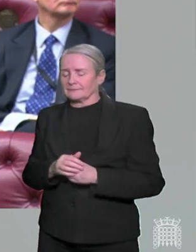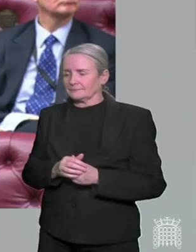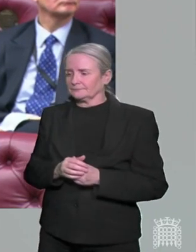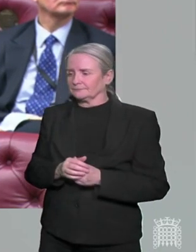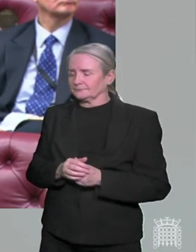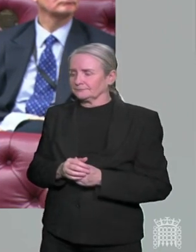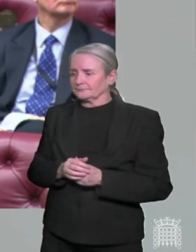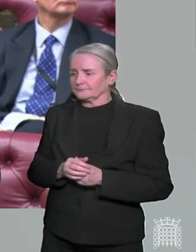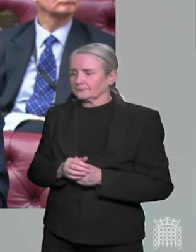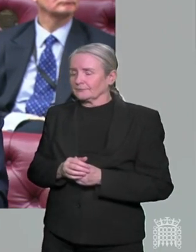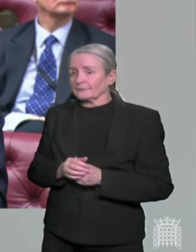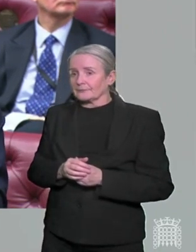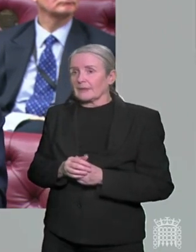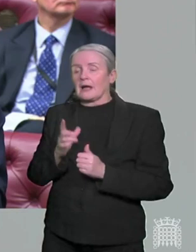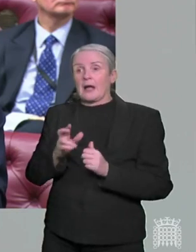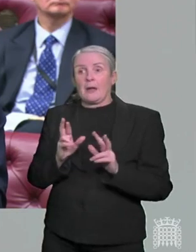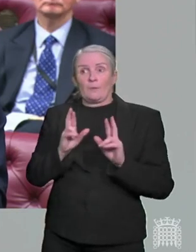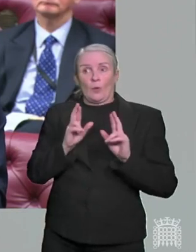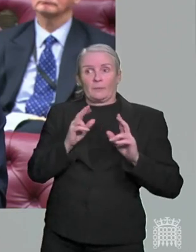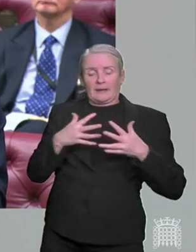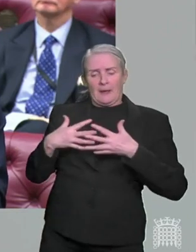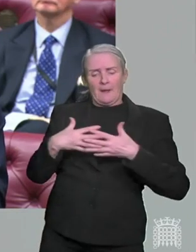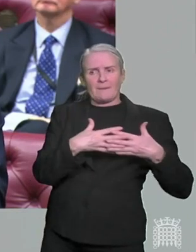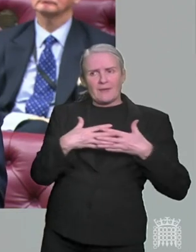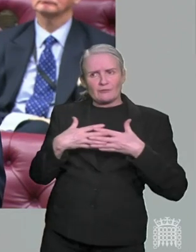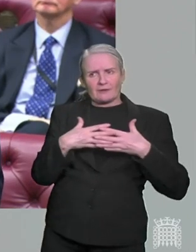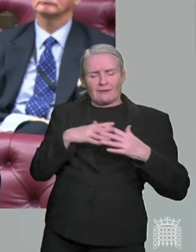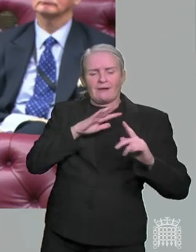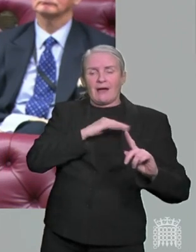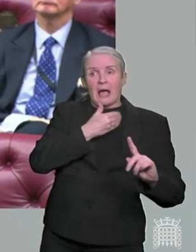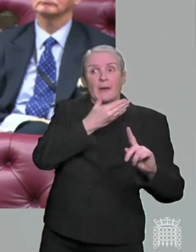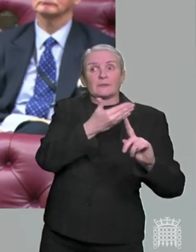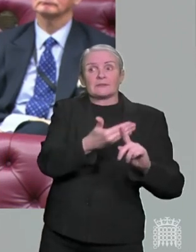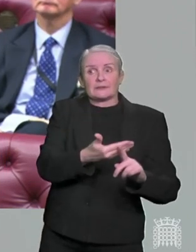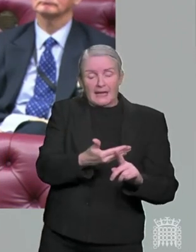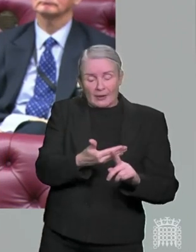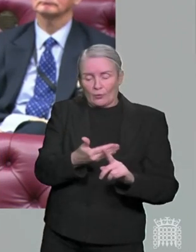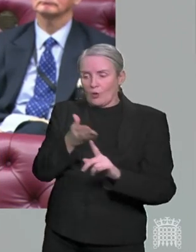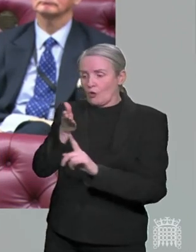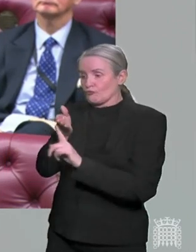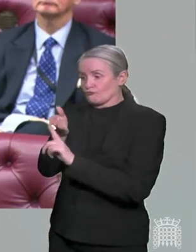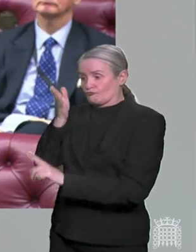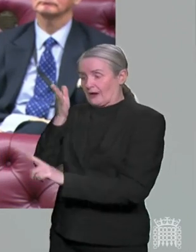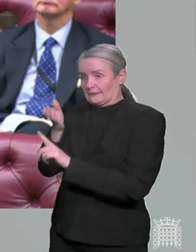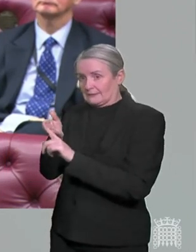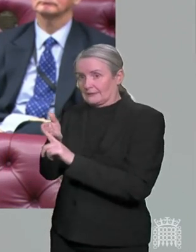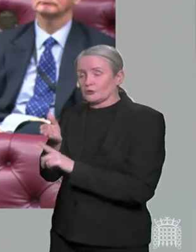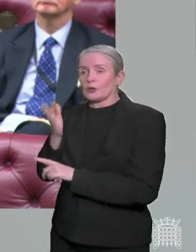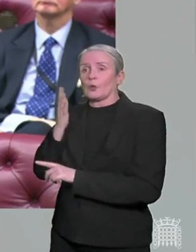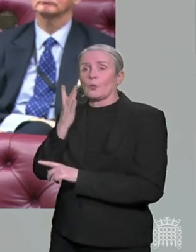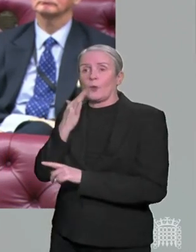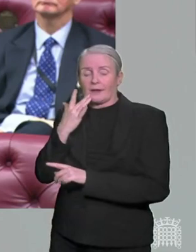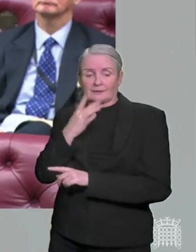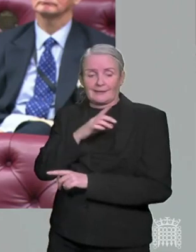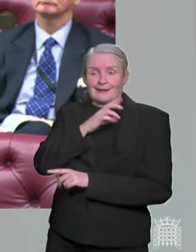which I think is hopeful, is the American posture up to now has been that recognition can only come when Israel and Palestine